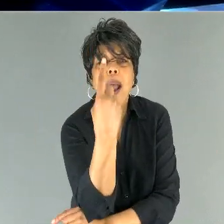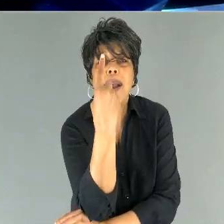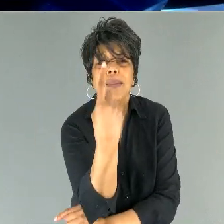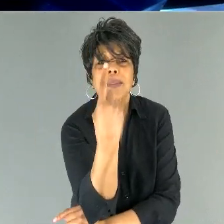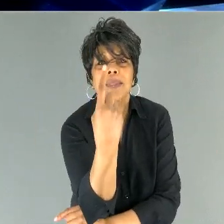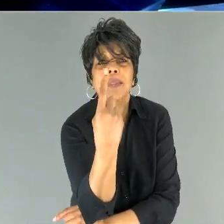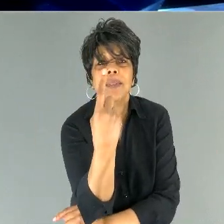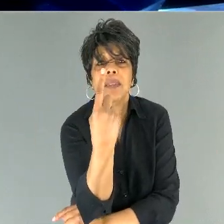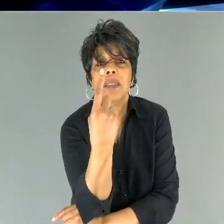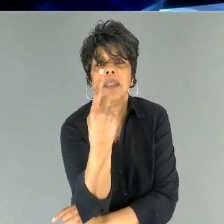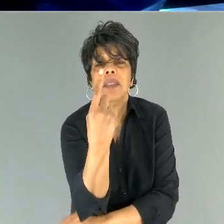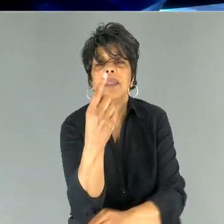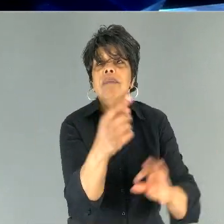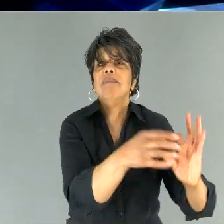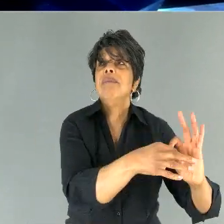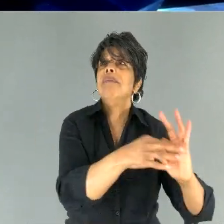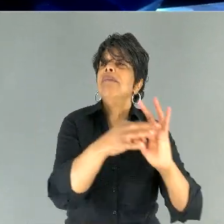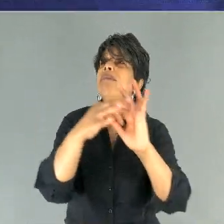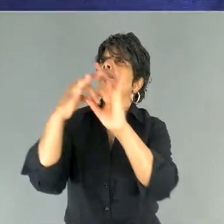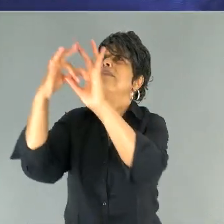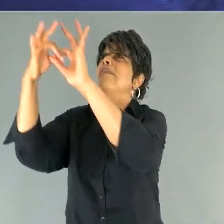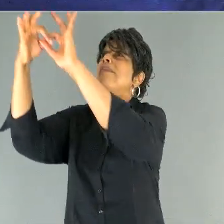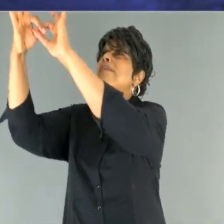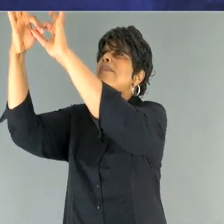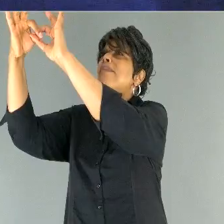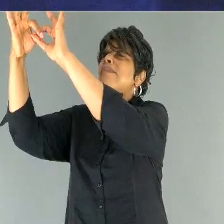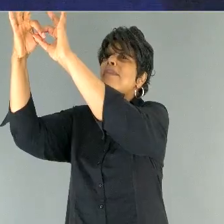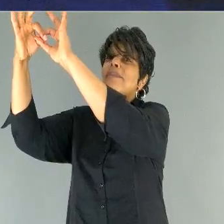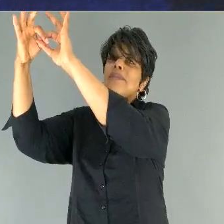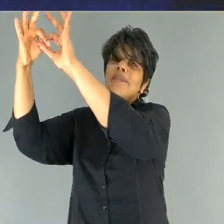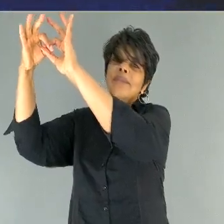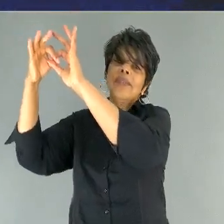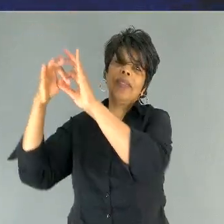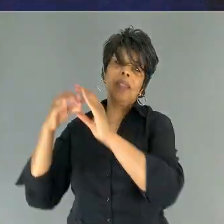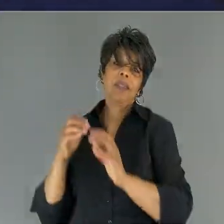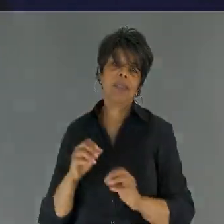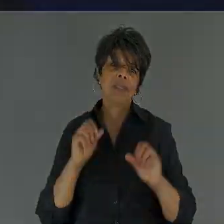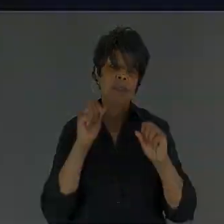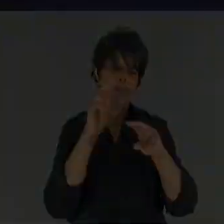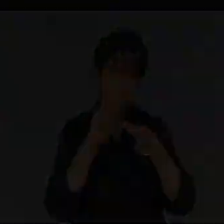the Father. You could be seated in the presence of the Lord.